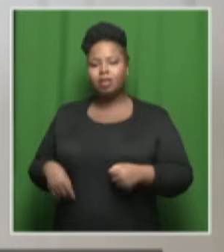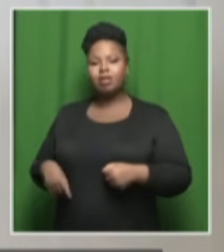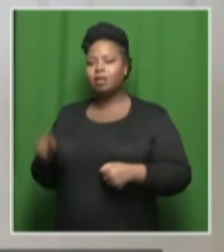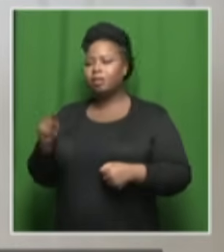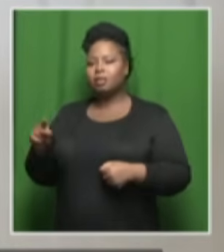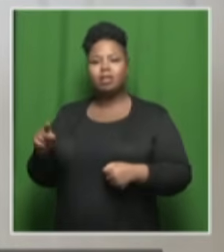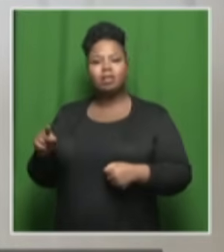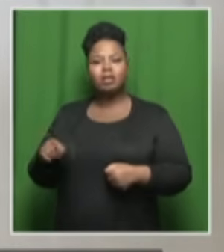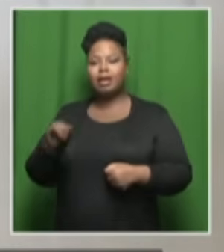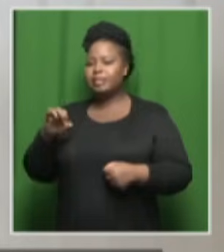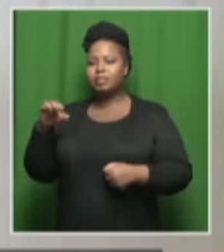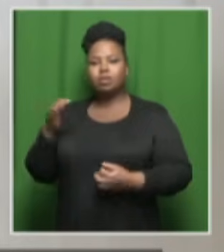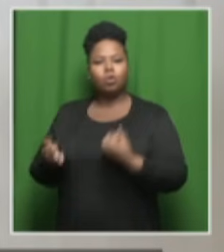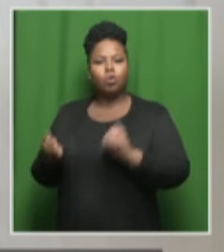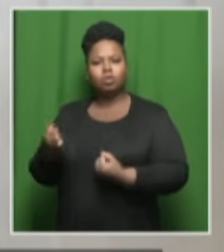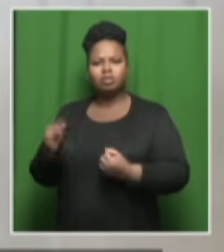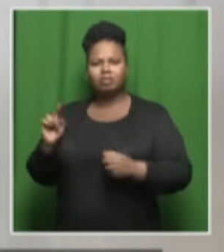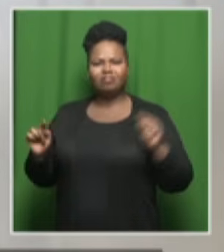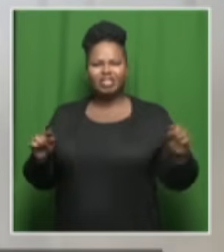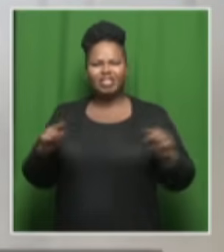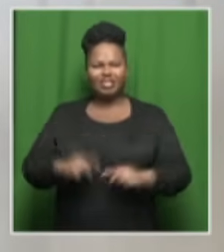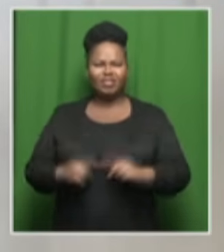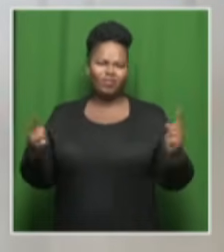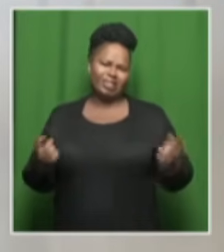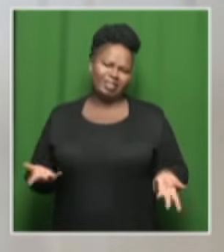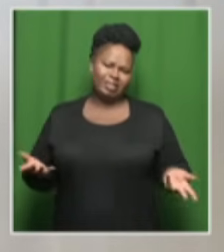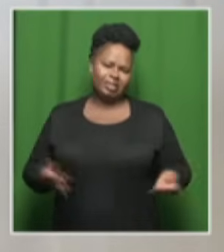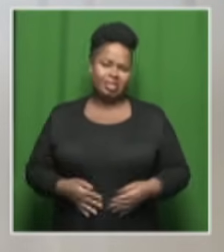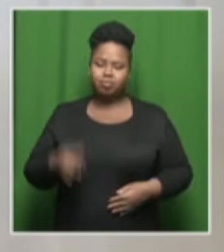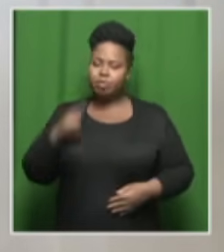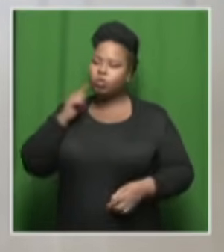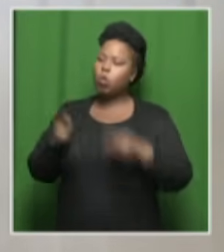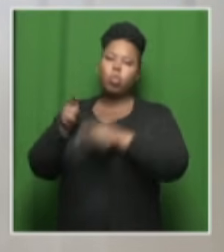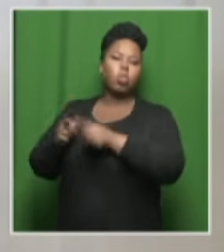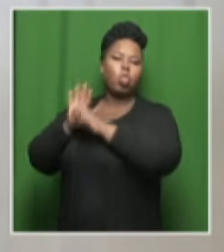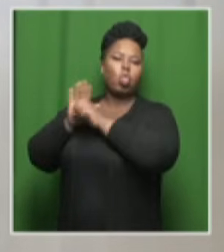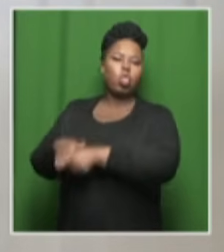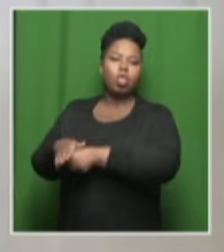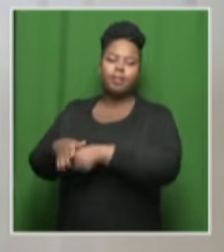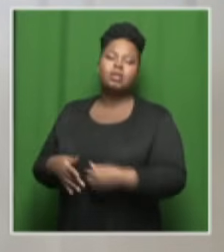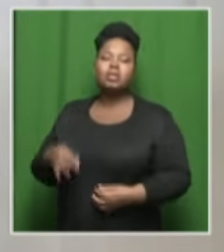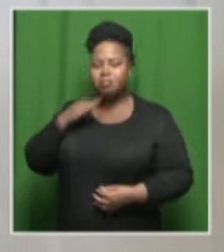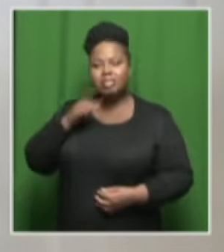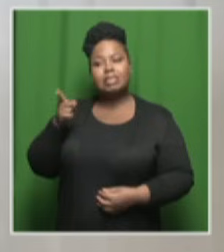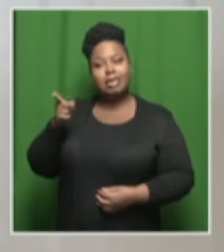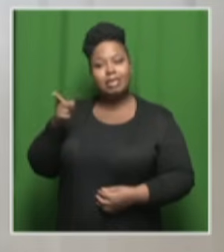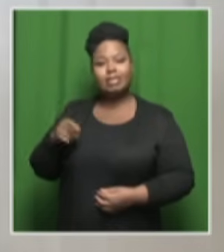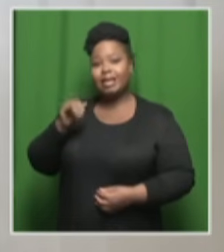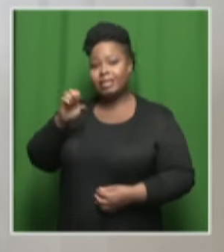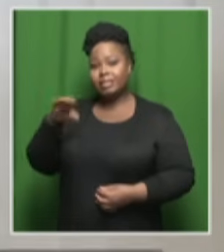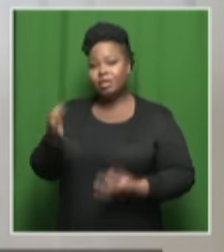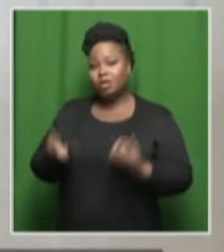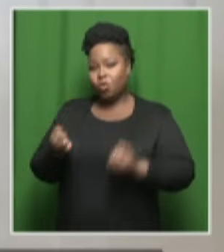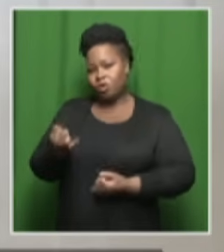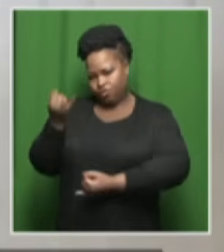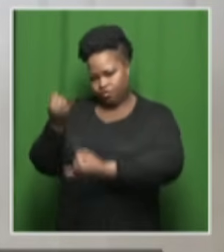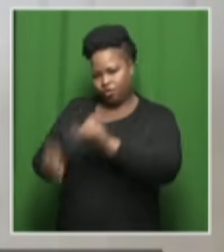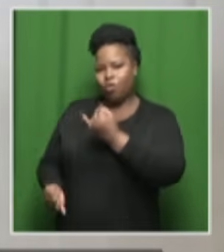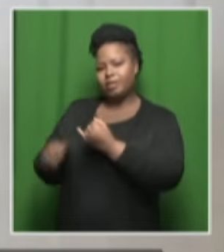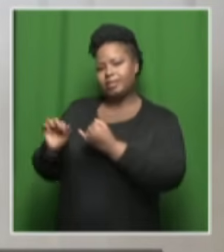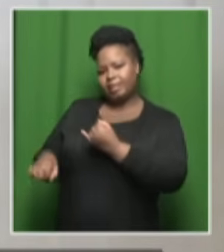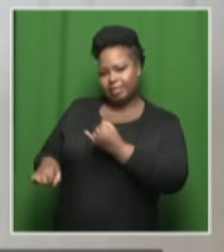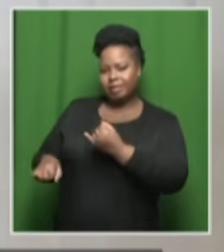that does not mean that you must cast aspersions on any of the judges of the Electoral Court. It simply means that they got it wrong. Every single process or every single judge